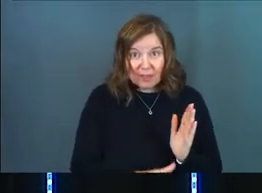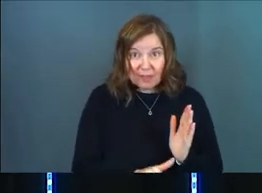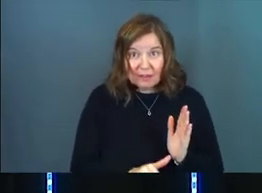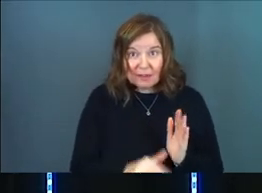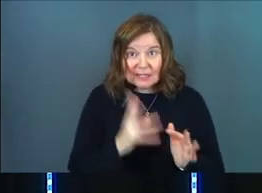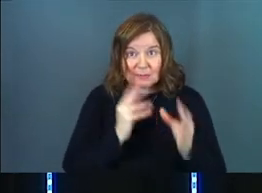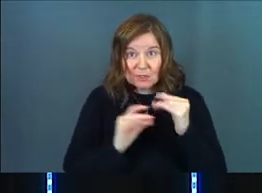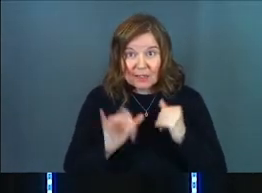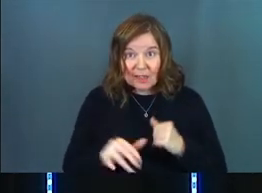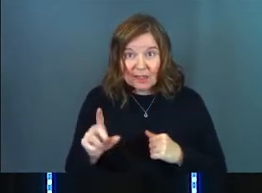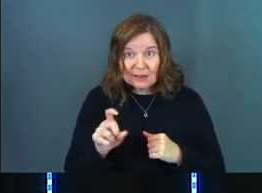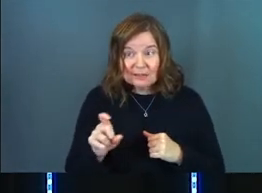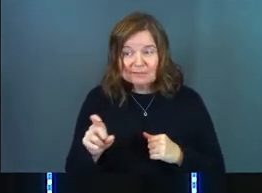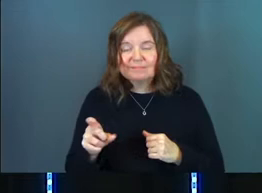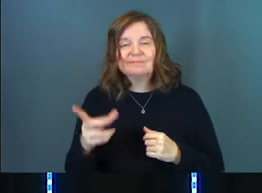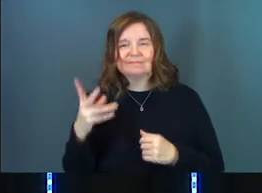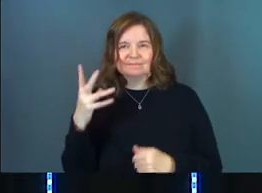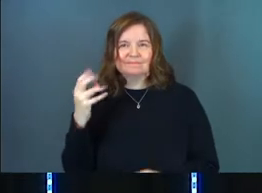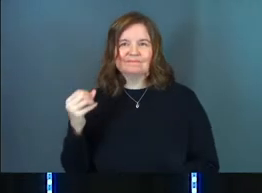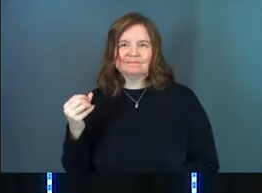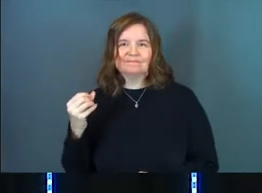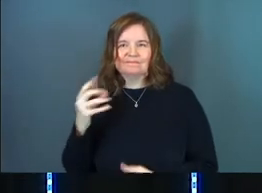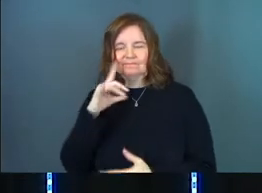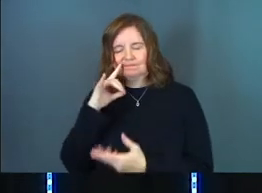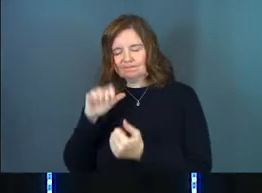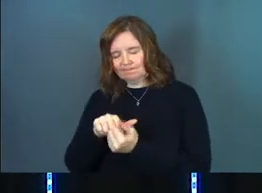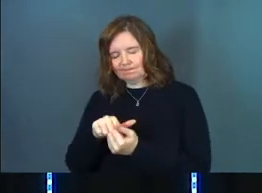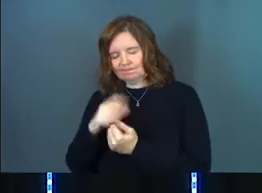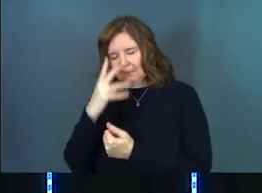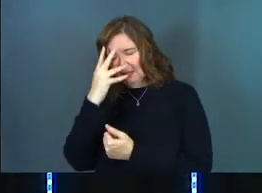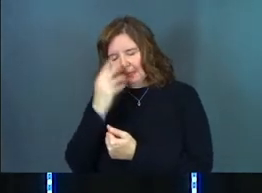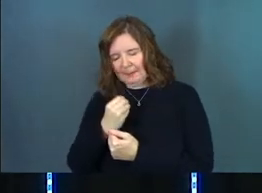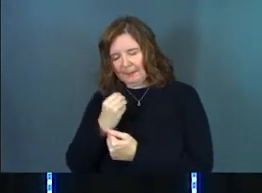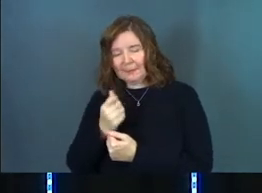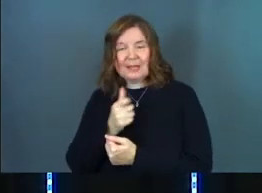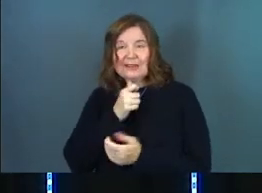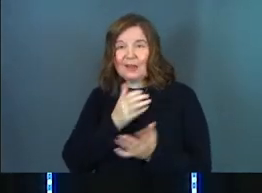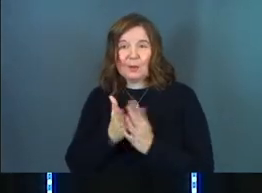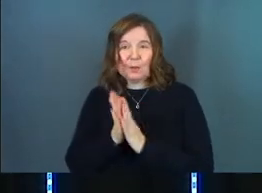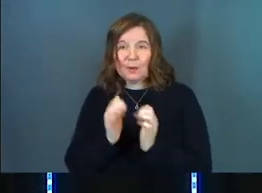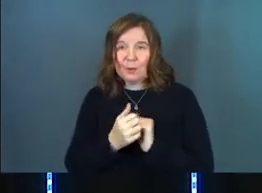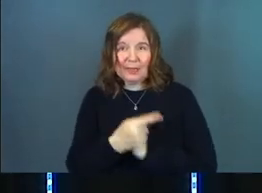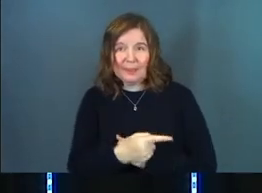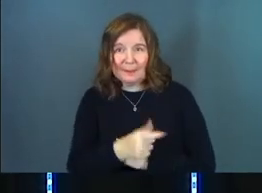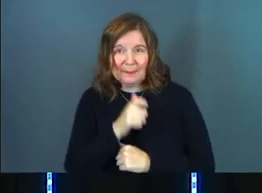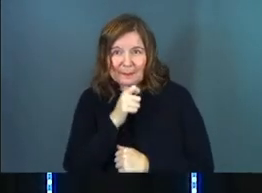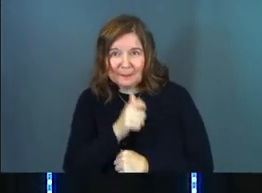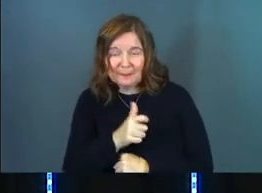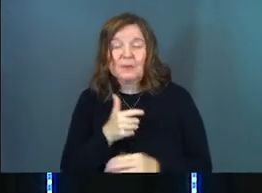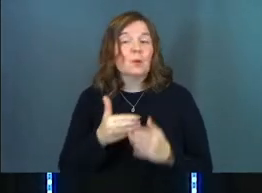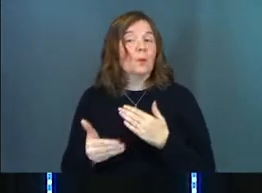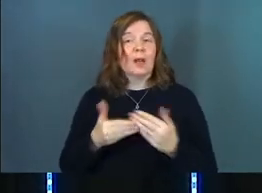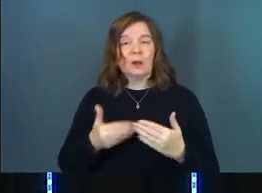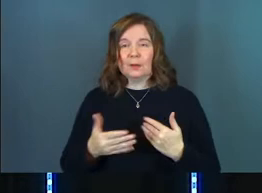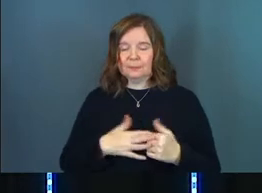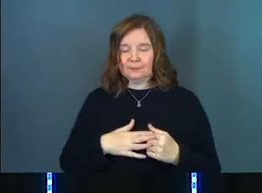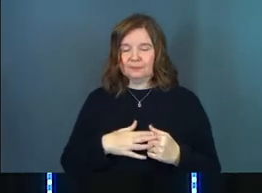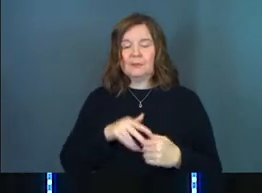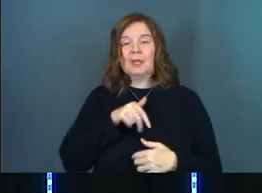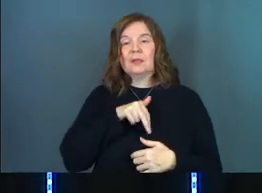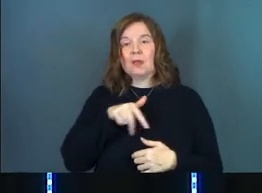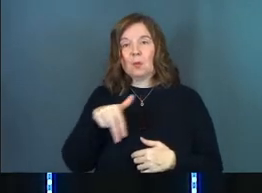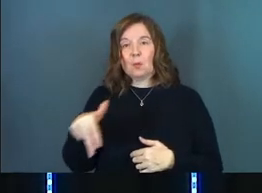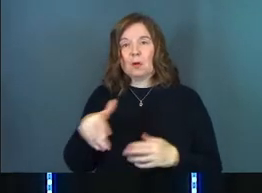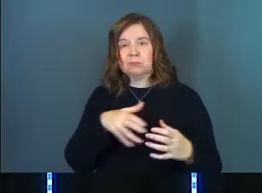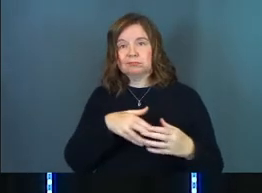of that? All right, they were all sleeping. They were all sleeping, not going through prayer with him. So anyway, they walk to